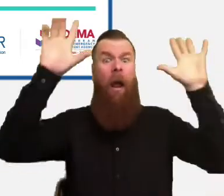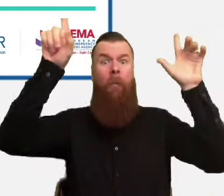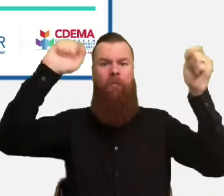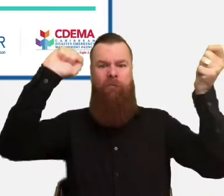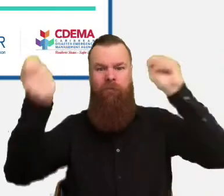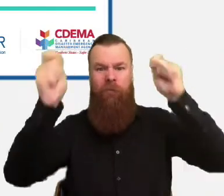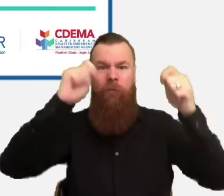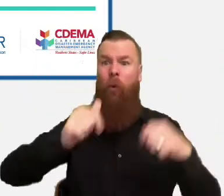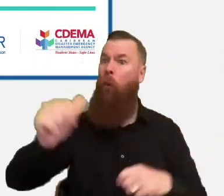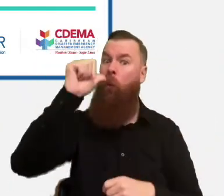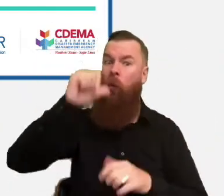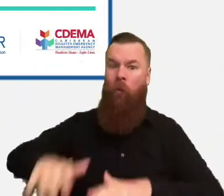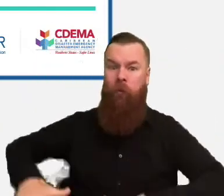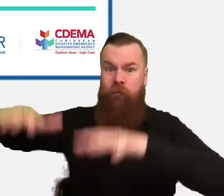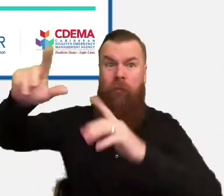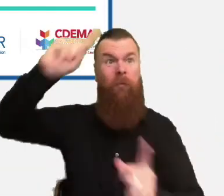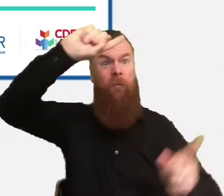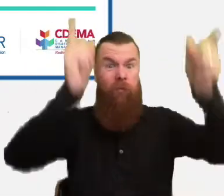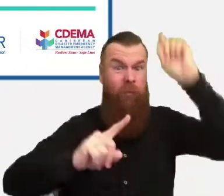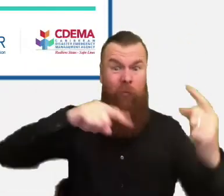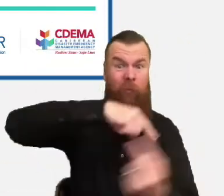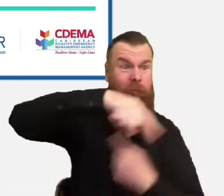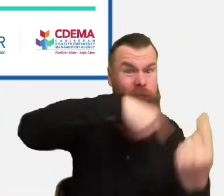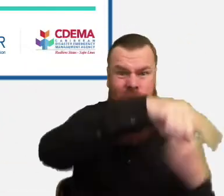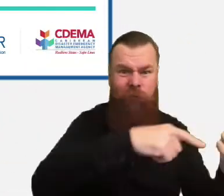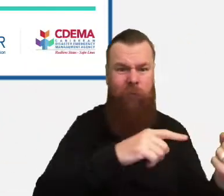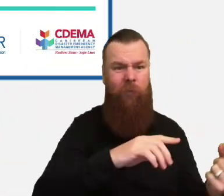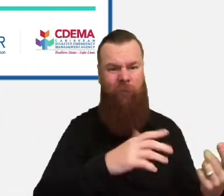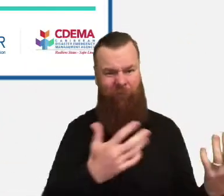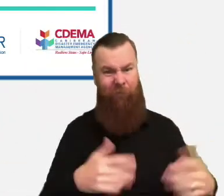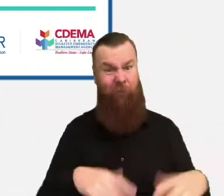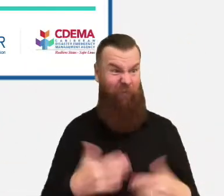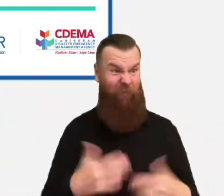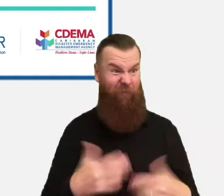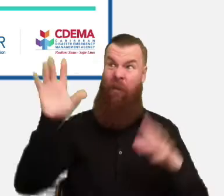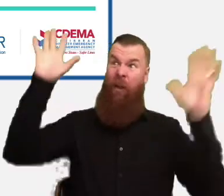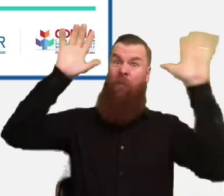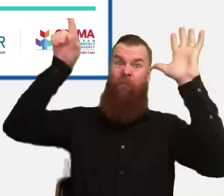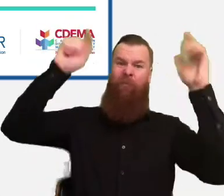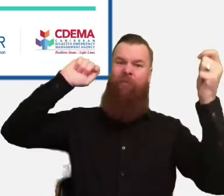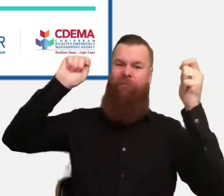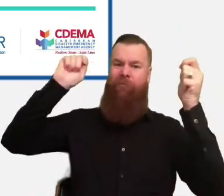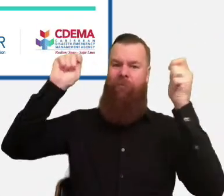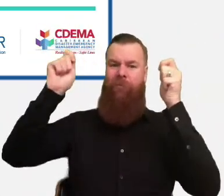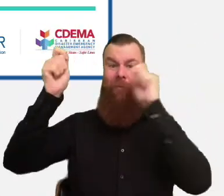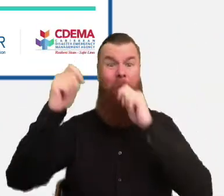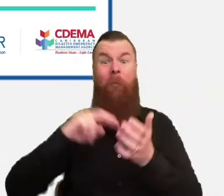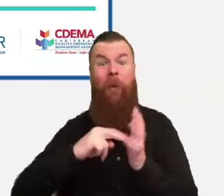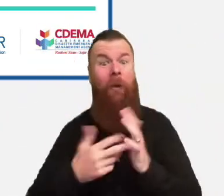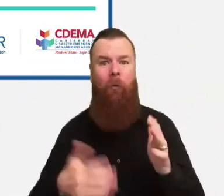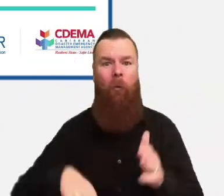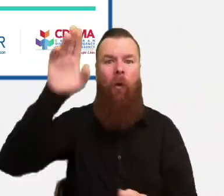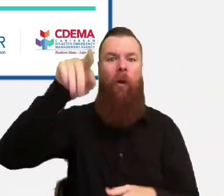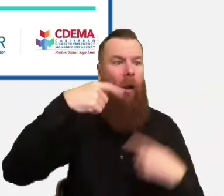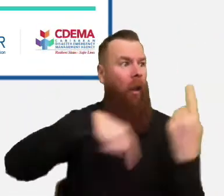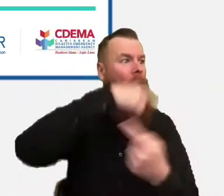is leading to more significant, more frequent, more intense natural disasters